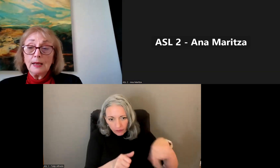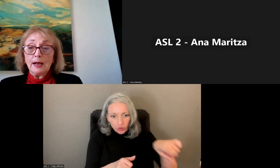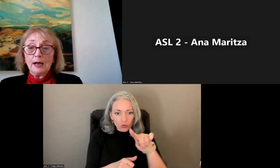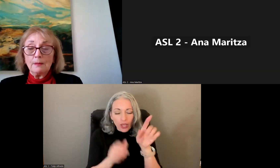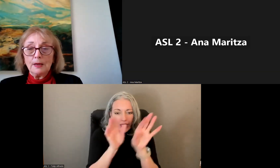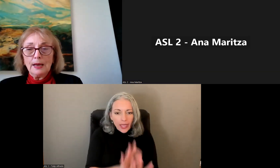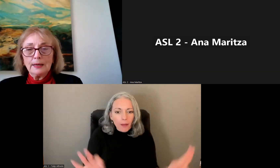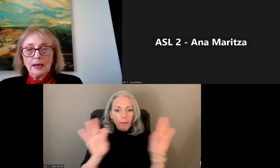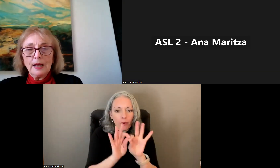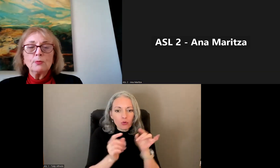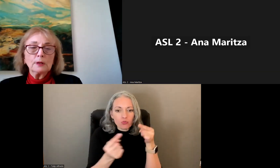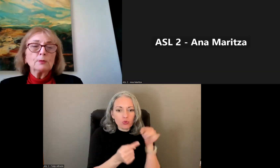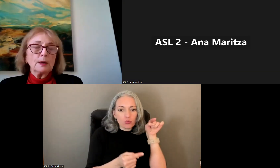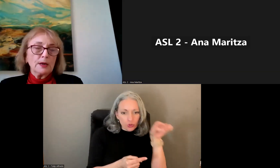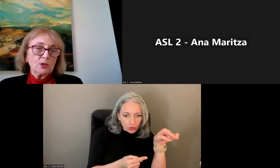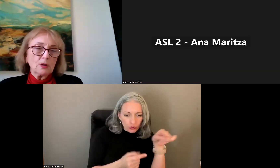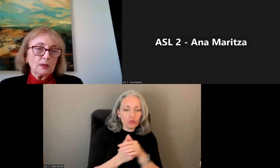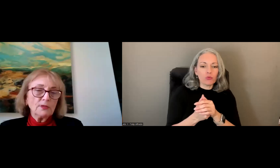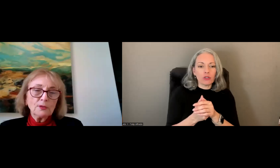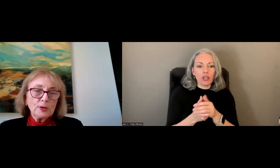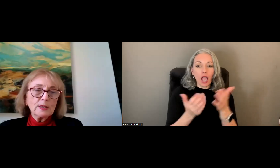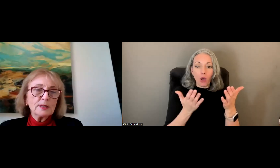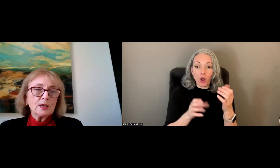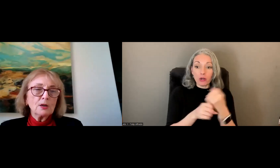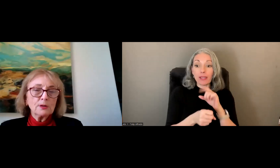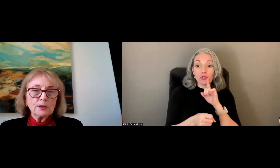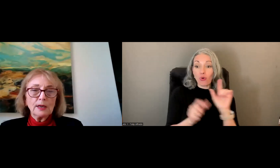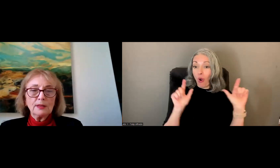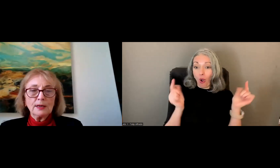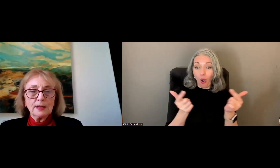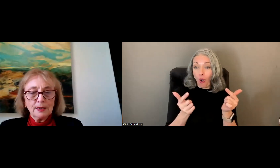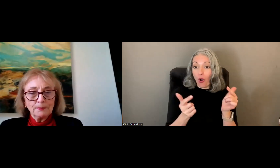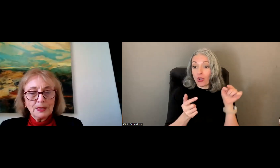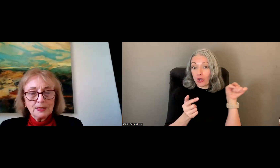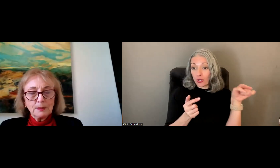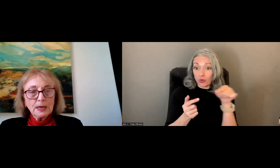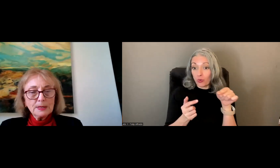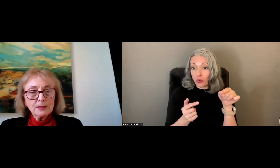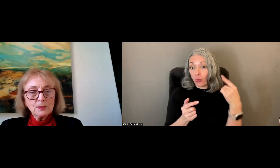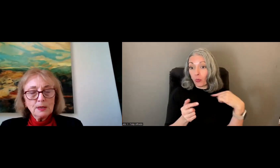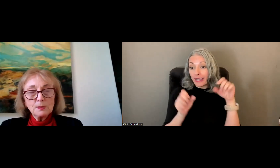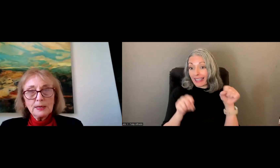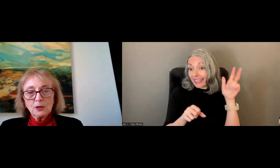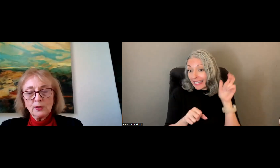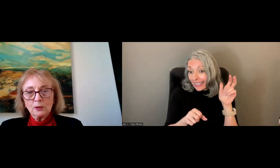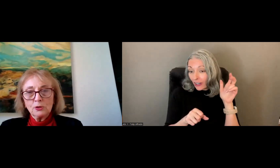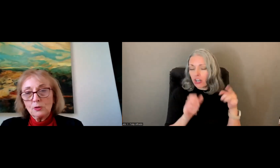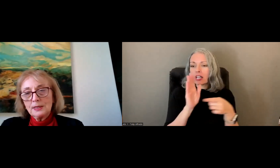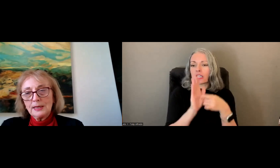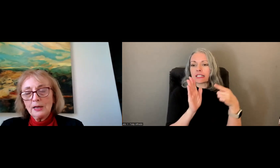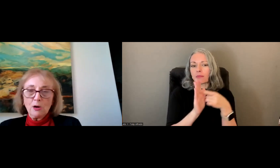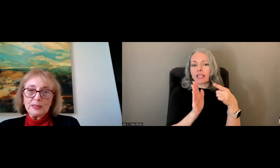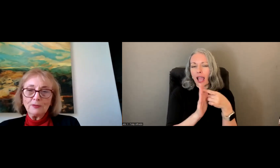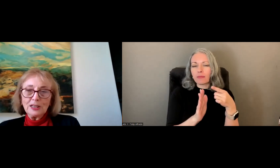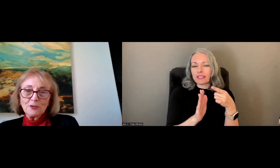them. And I really want to make sure all of our voices are heard. I think sometimes in these meetings, myself included, you can